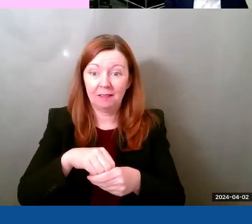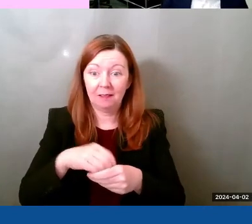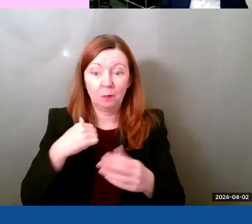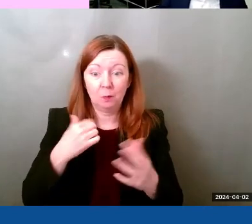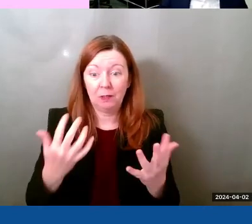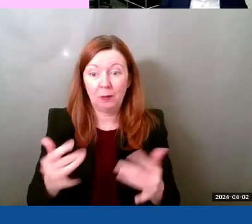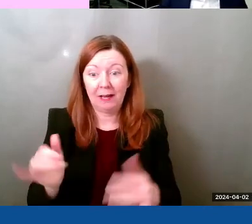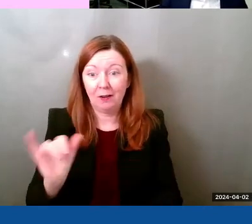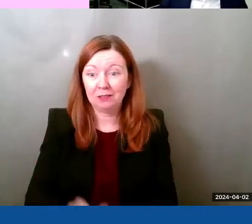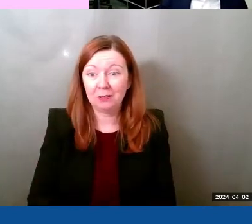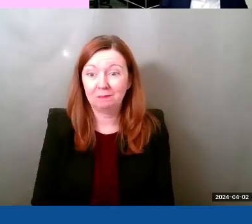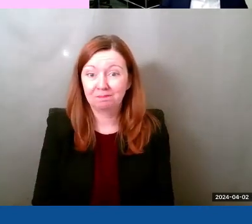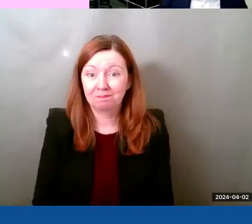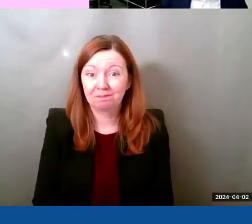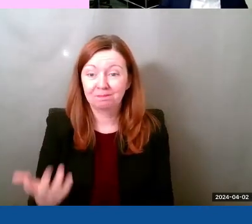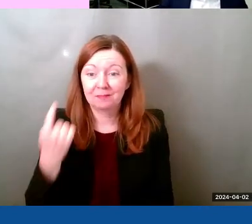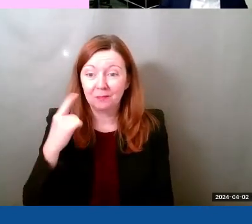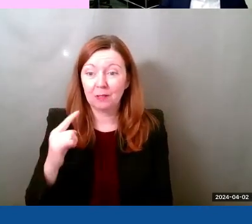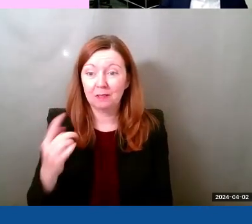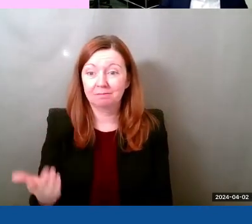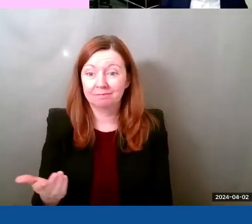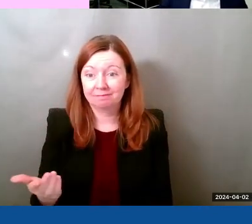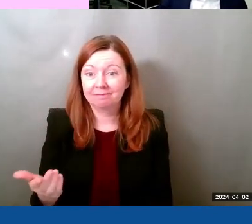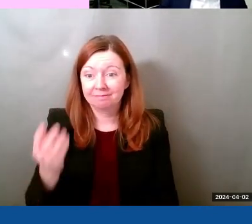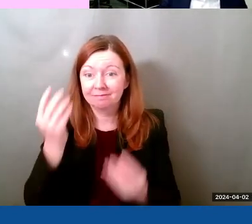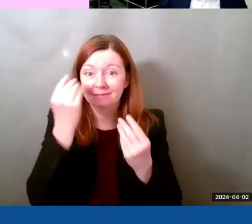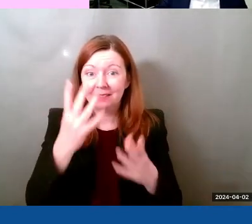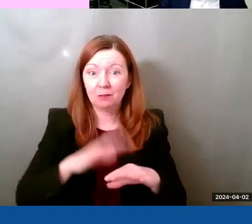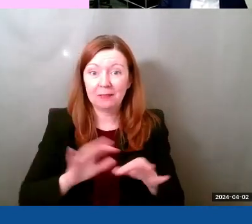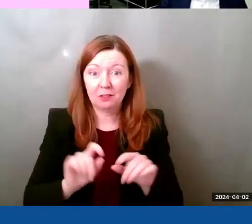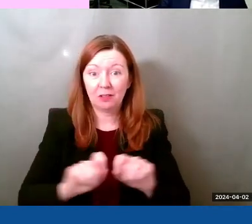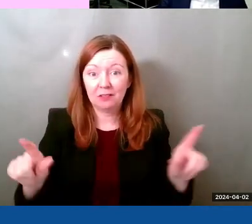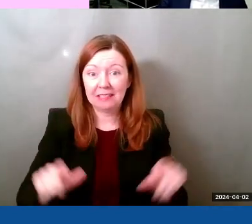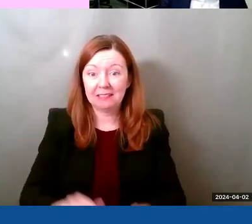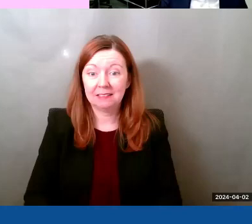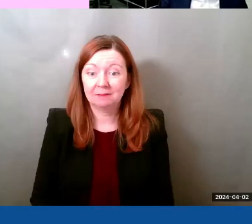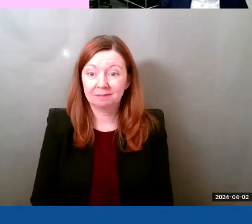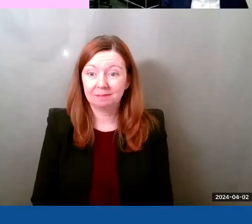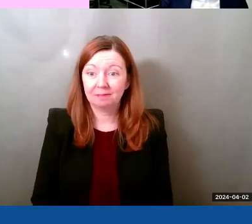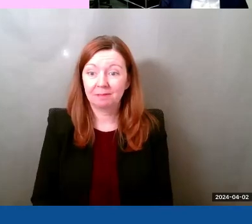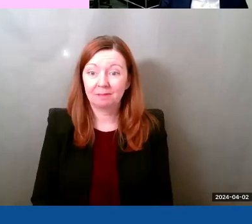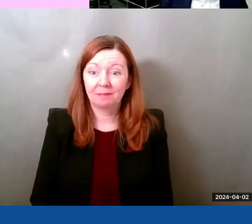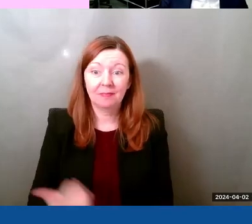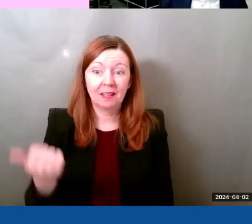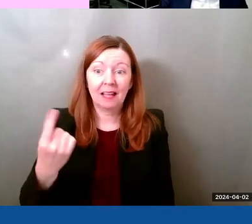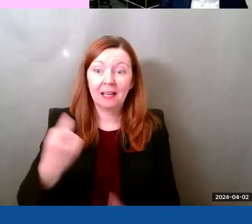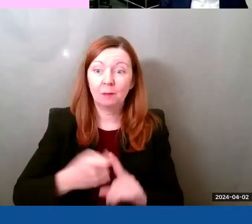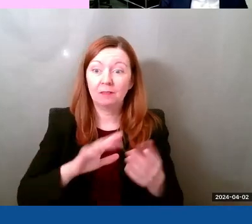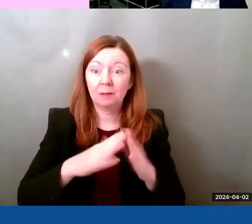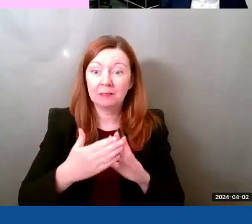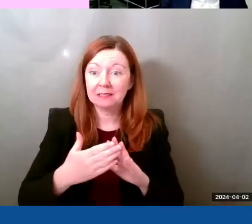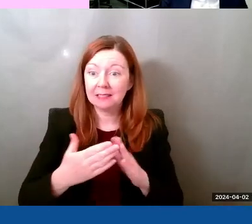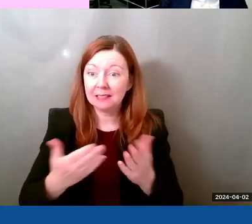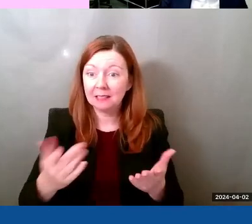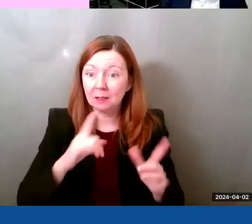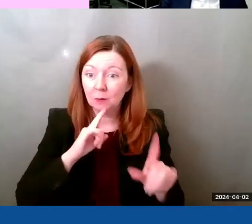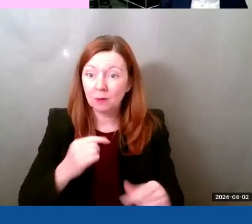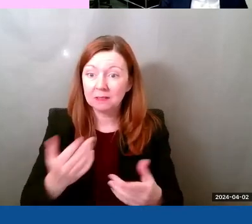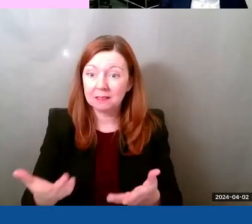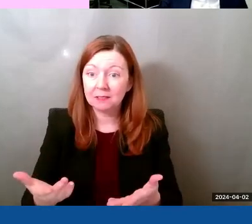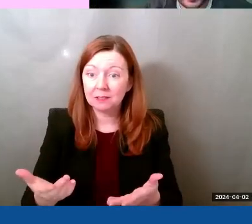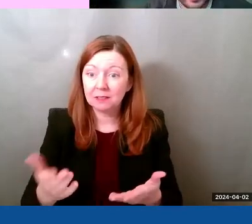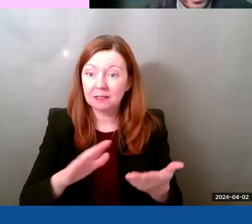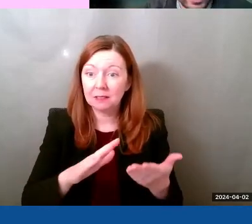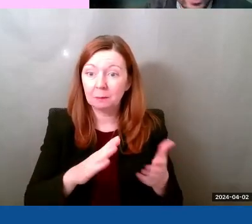waiting for information on the release. Is there anyone from the city can answer that's here that can answer planning